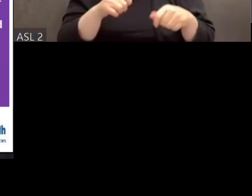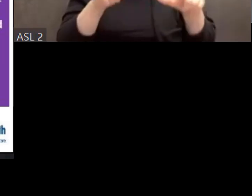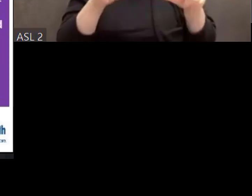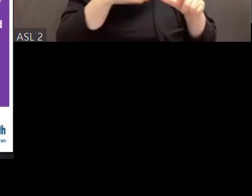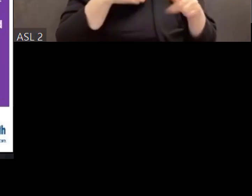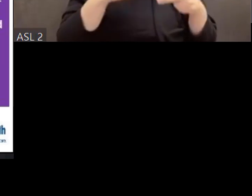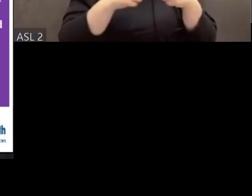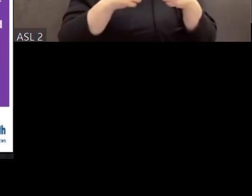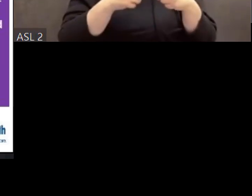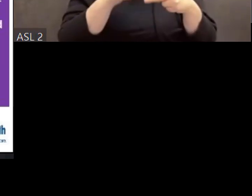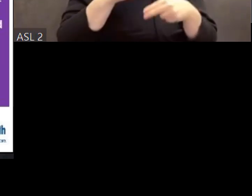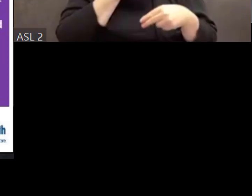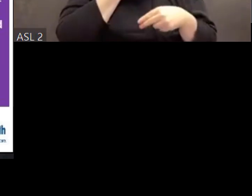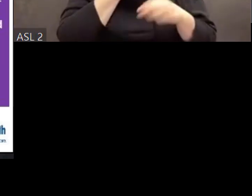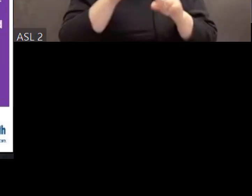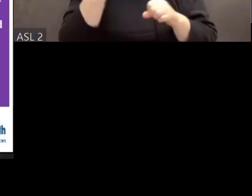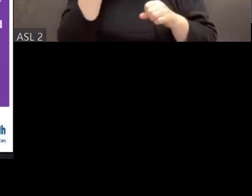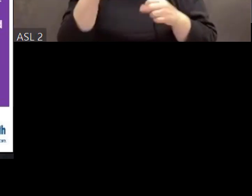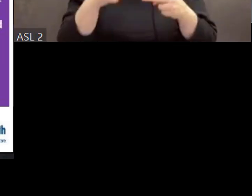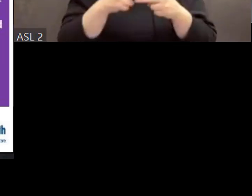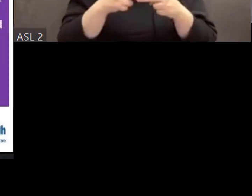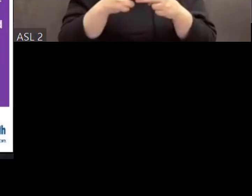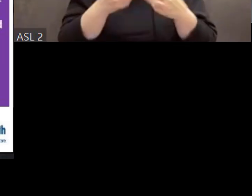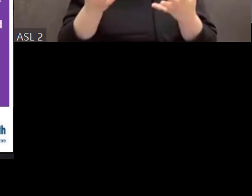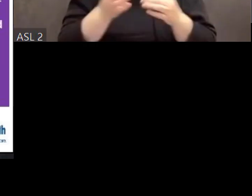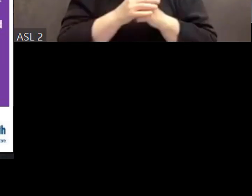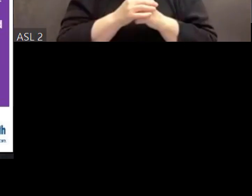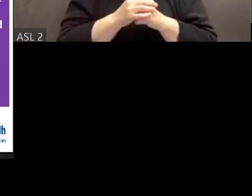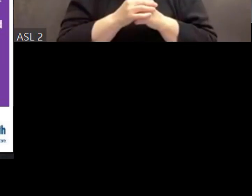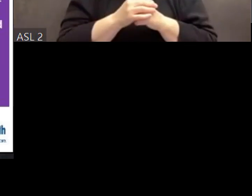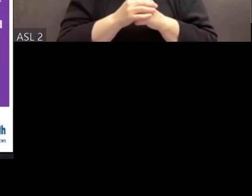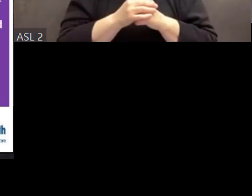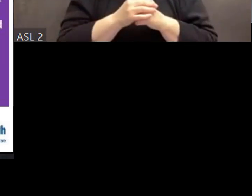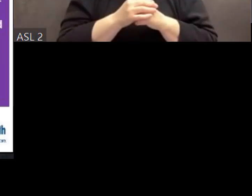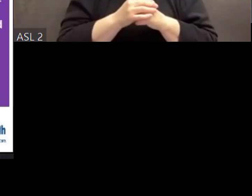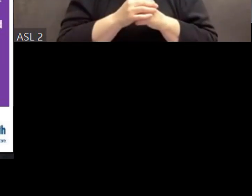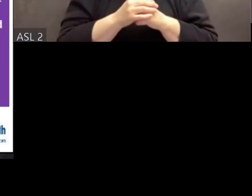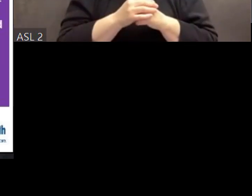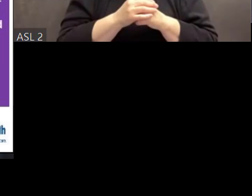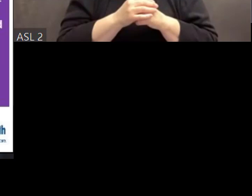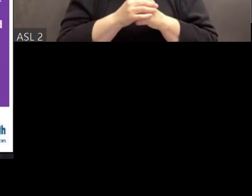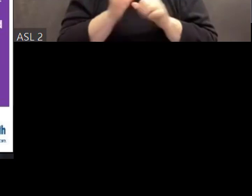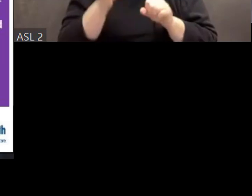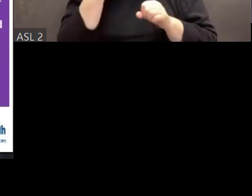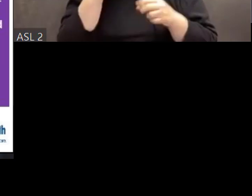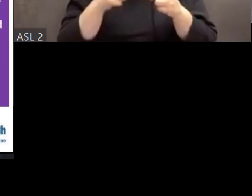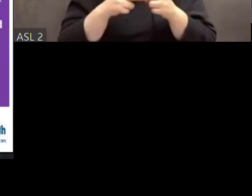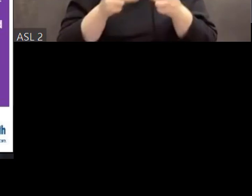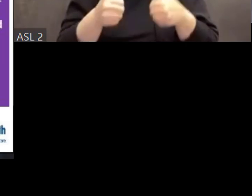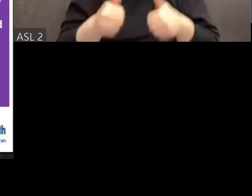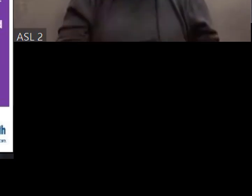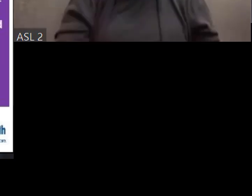I'm just pulling up my slides. I'm wondering if people can still see the slides.